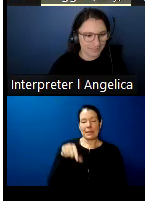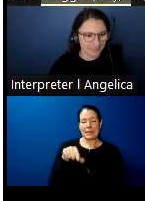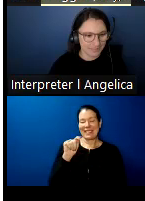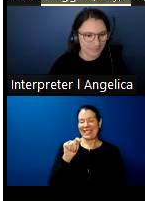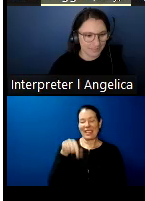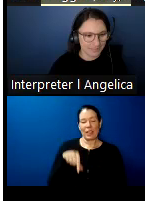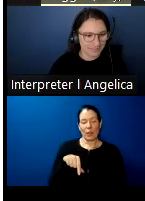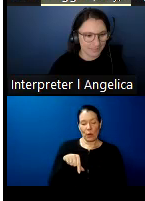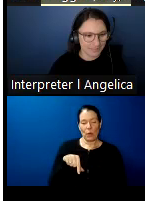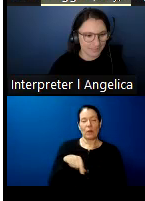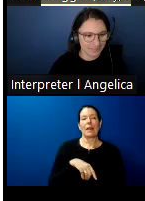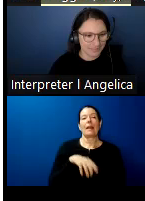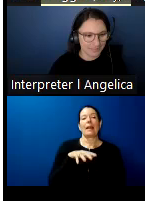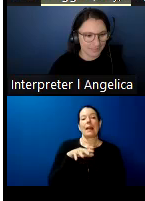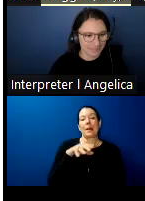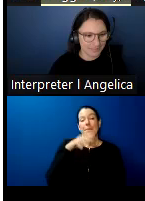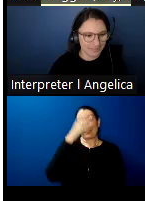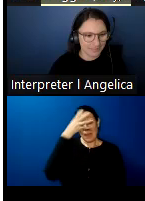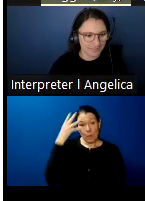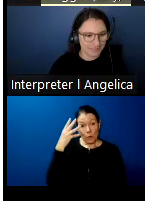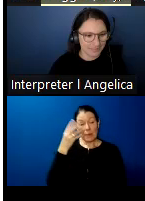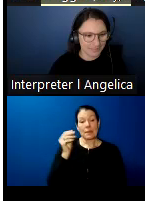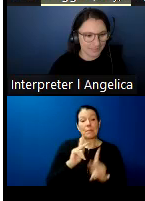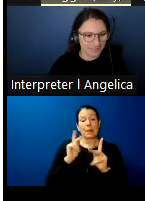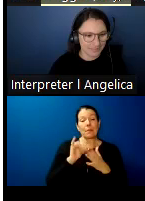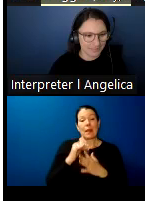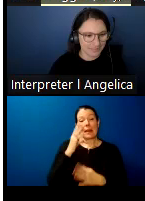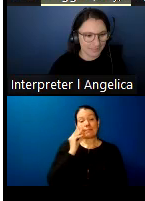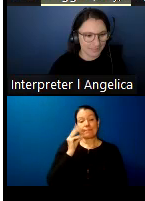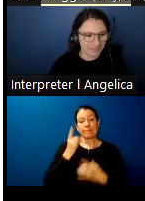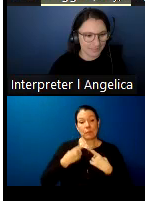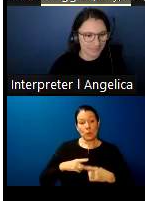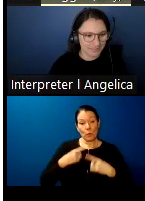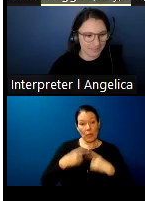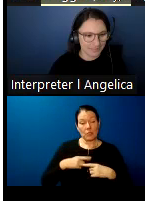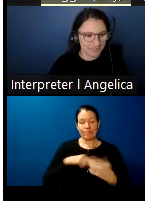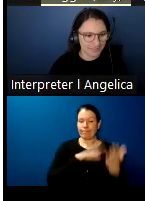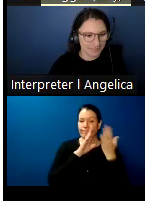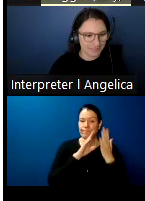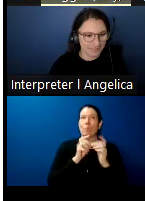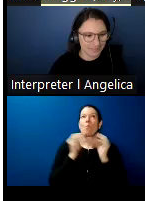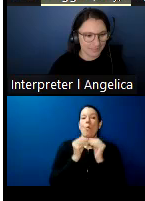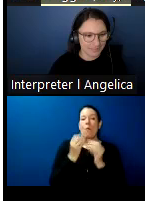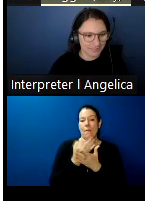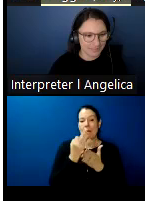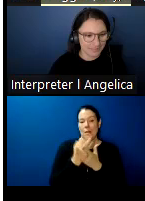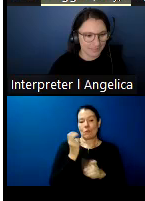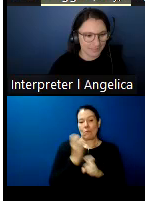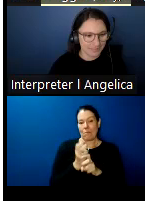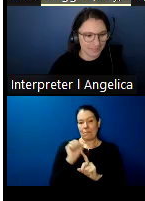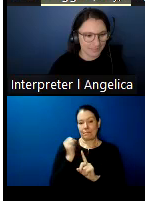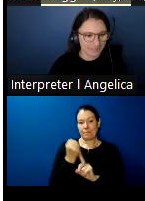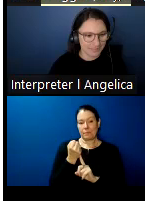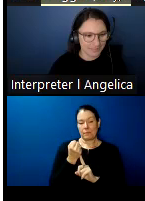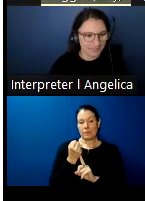those that are immigrants, and others that experience oppression in our society face greater financial hardships. The